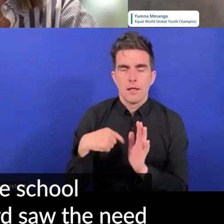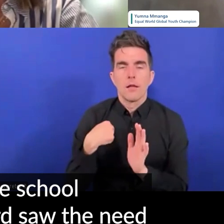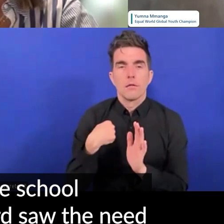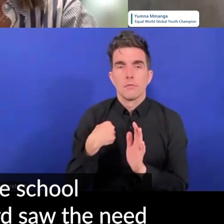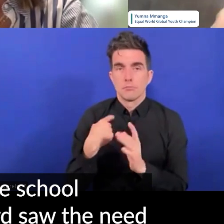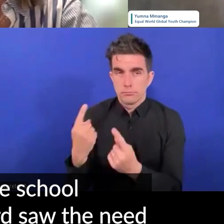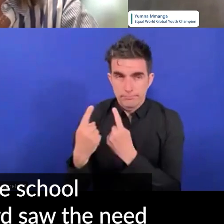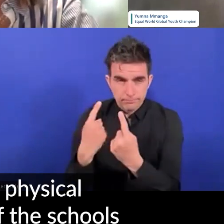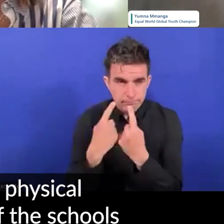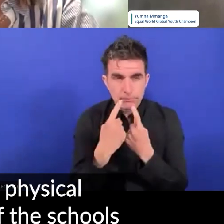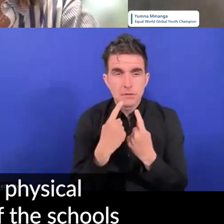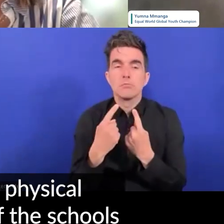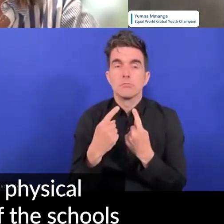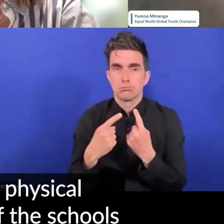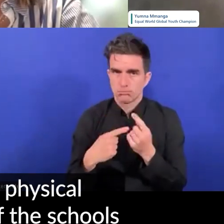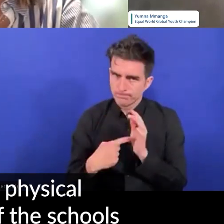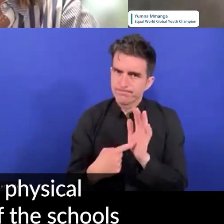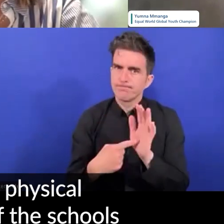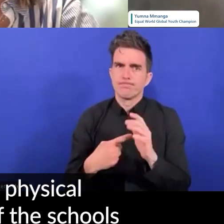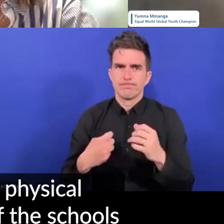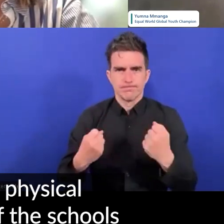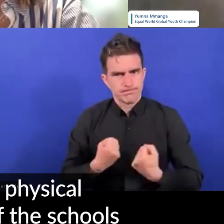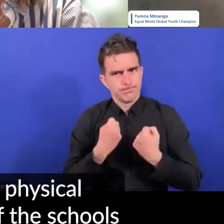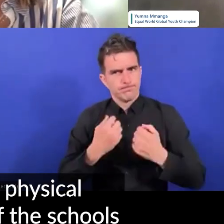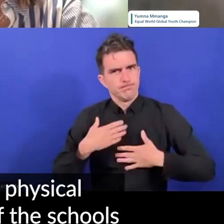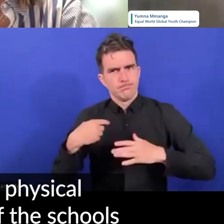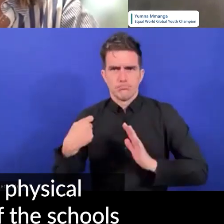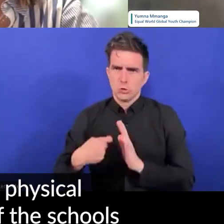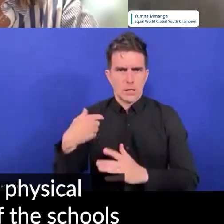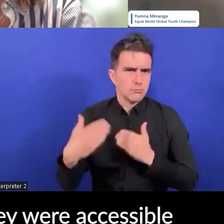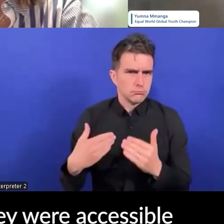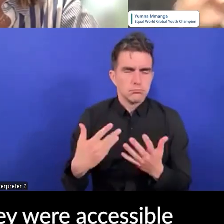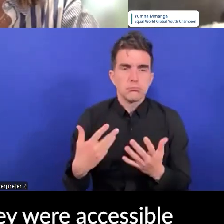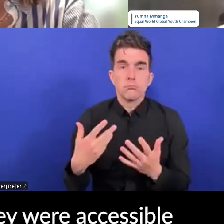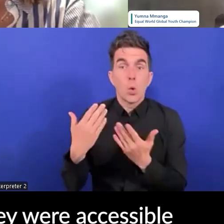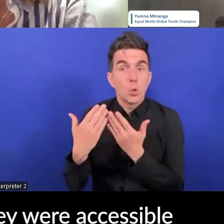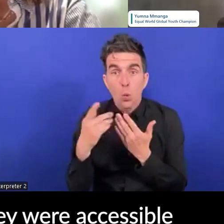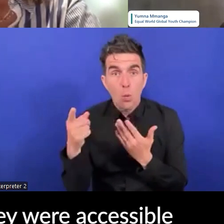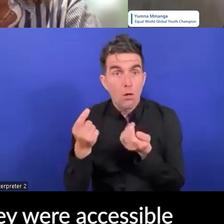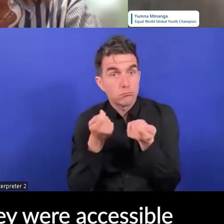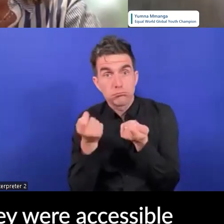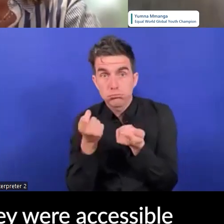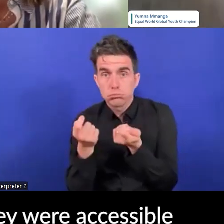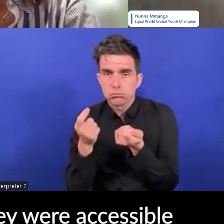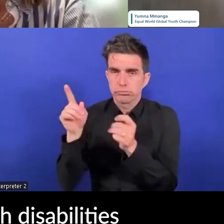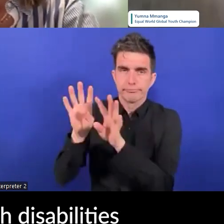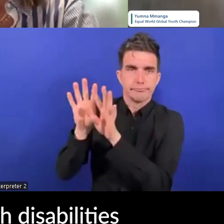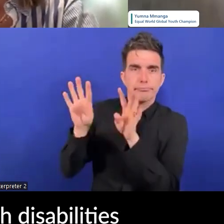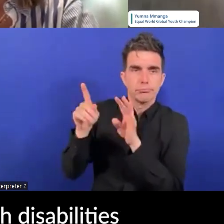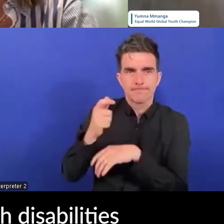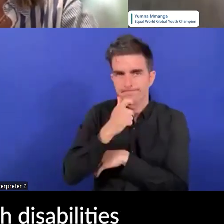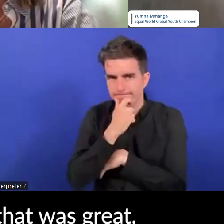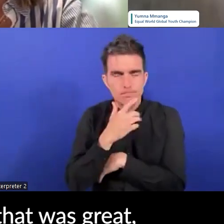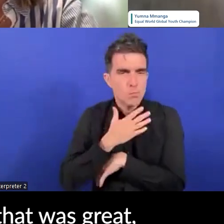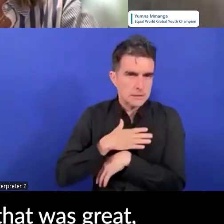board saw the need to do some physical restructuring of the schools to make sure that they were accessible for children